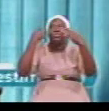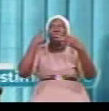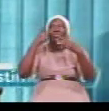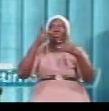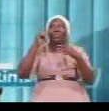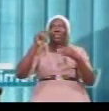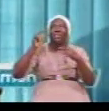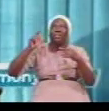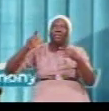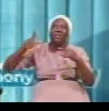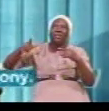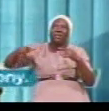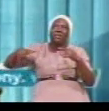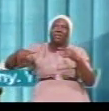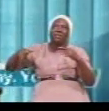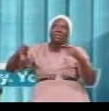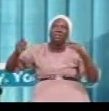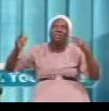you for the